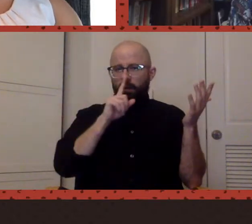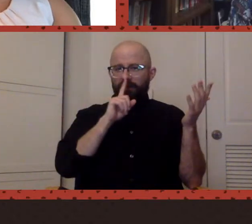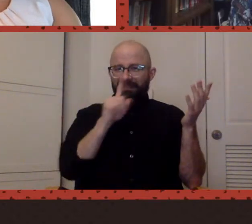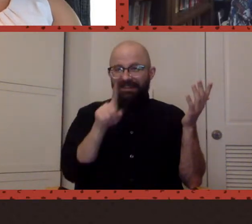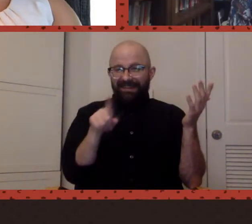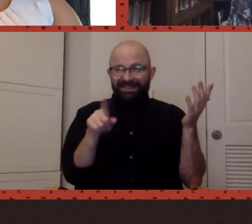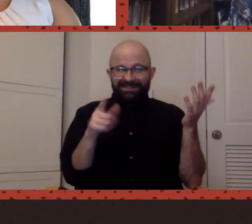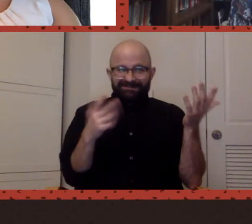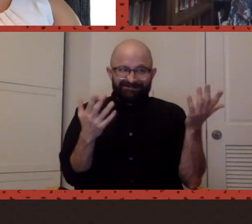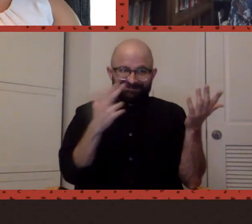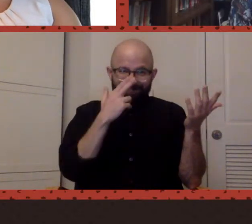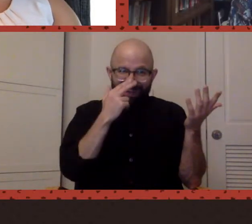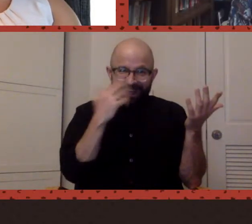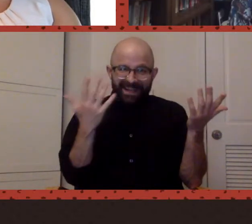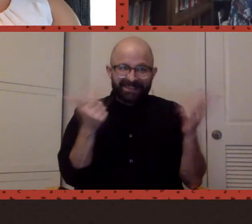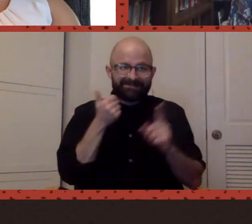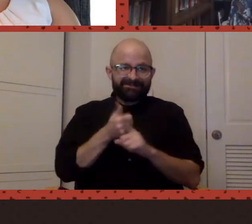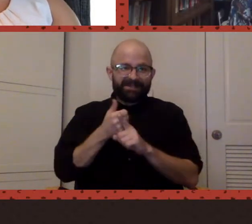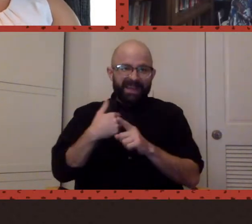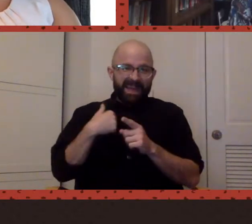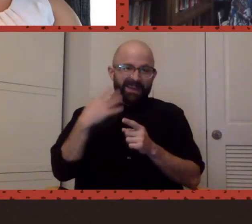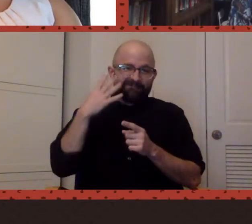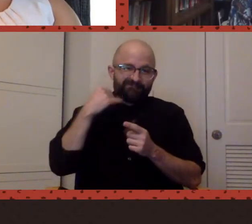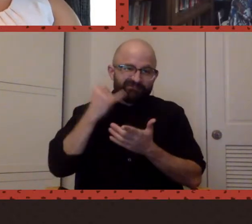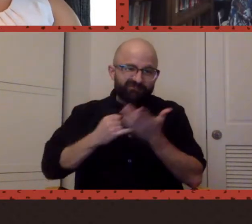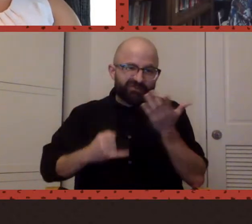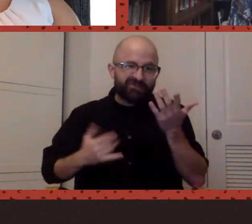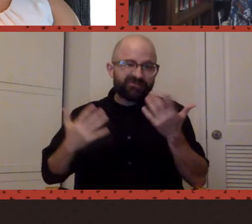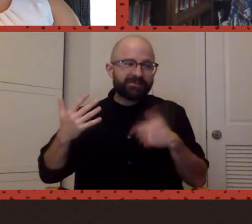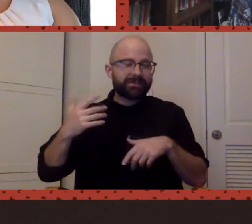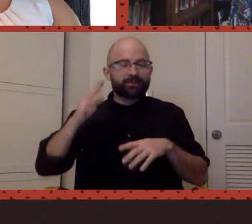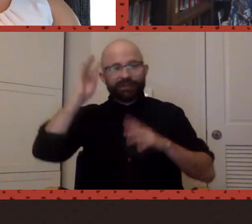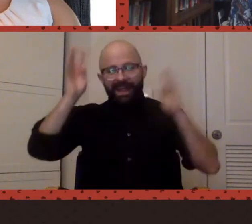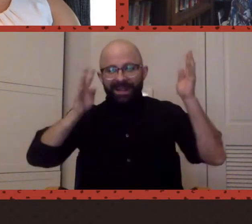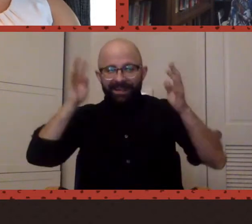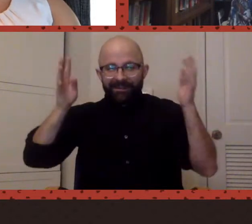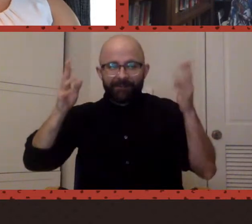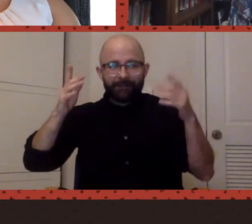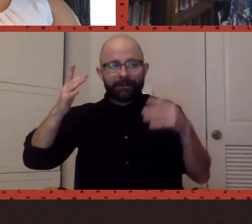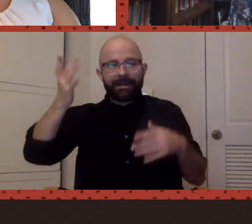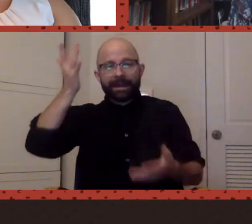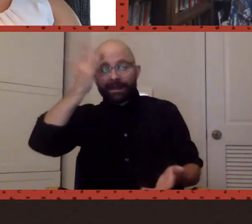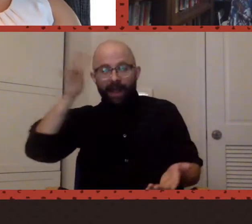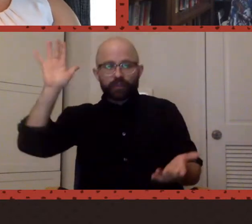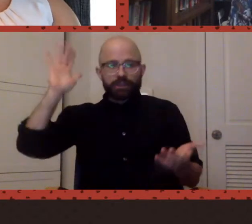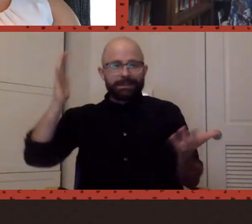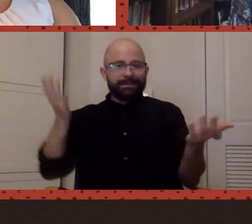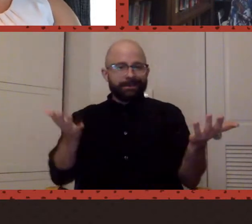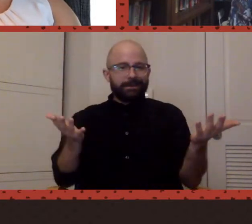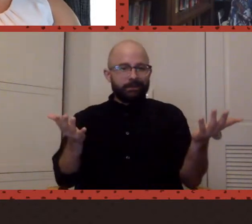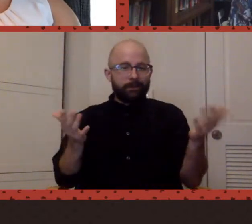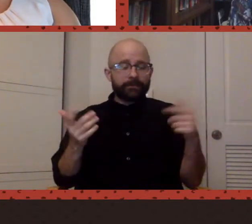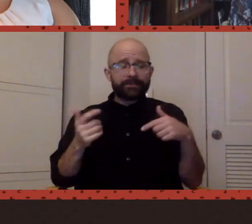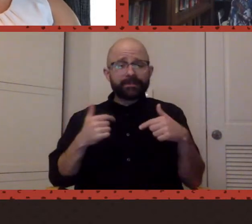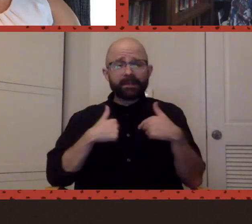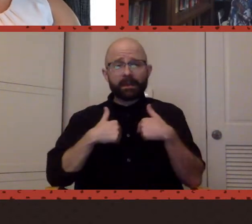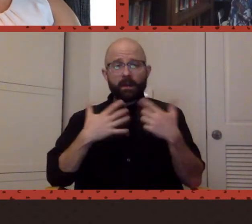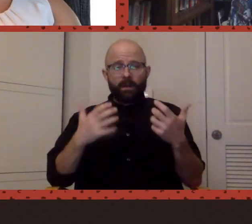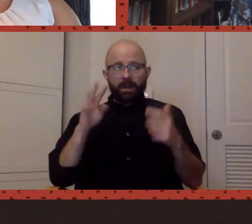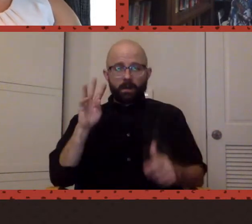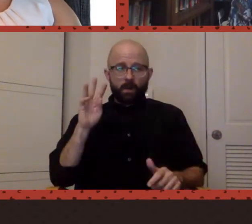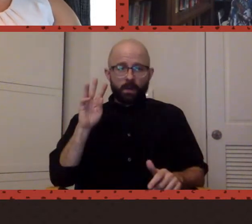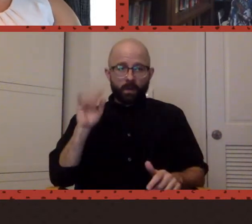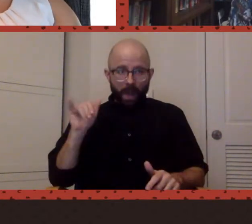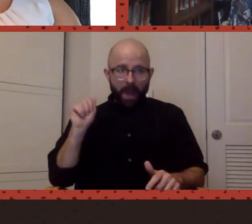funny and artistic, creative, intelligent. I wanted Wyatt in